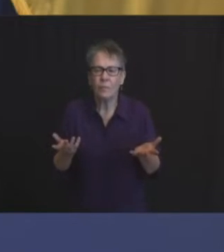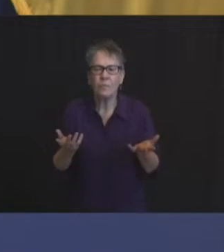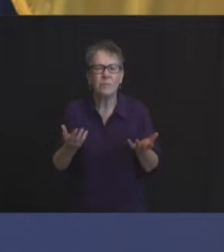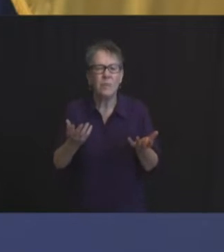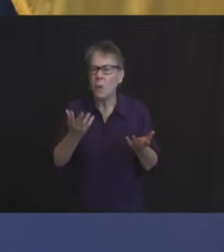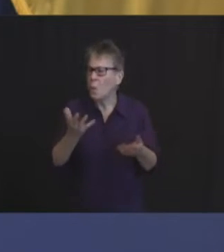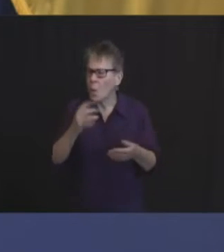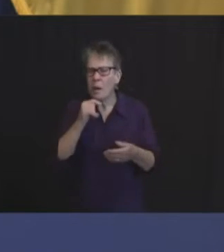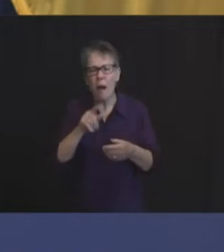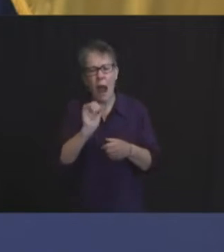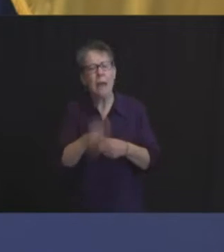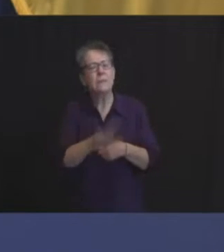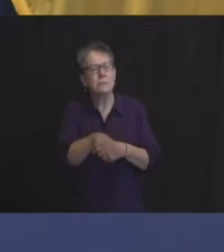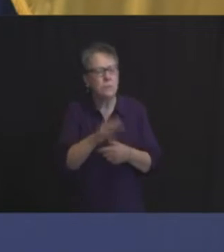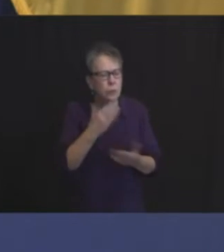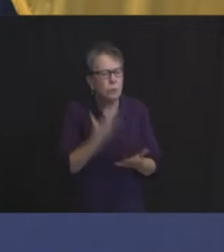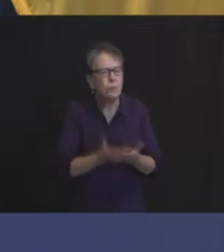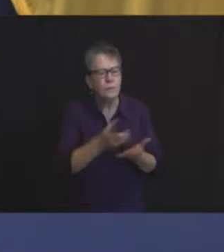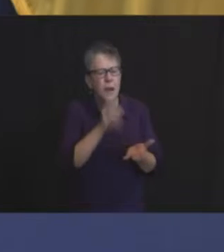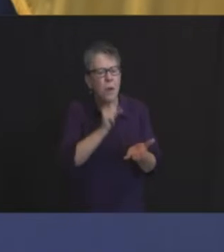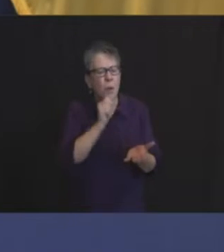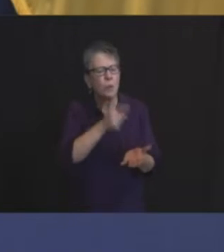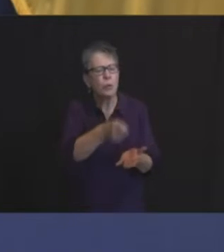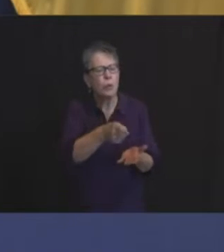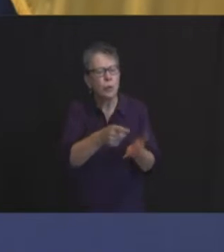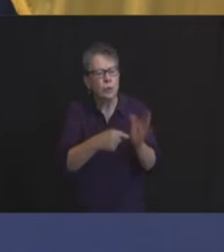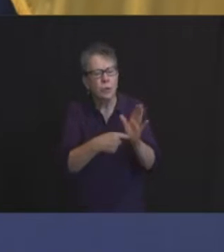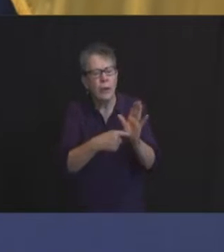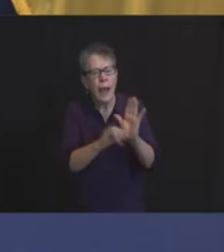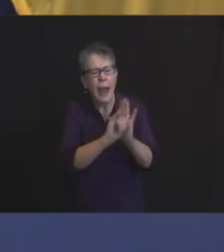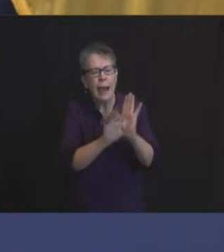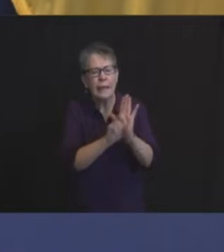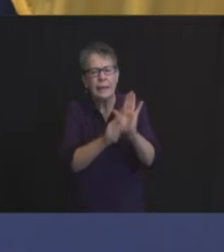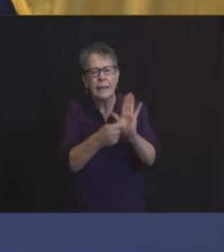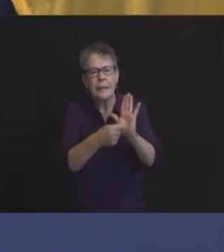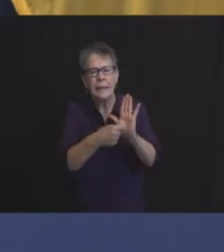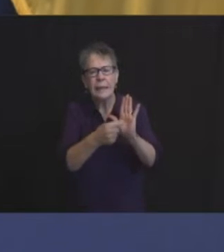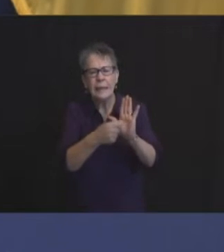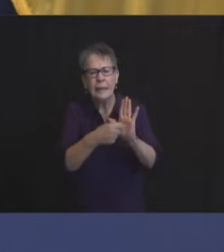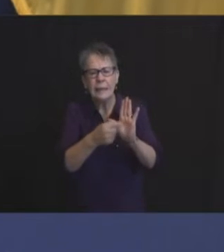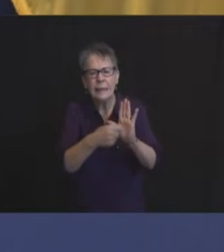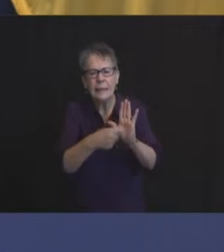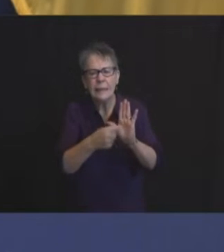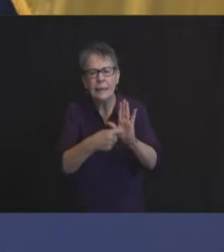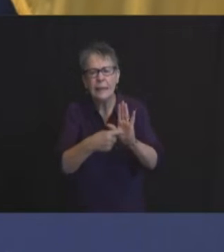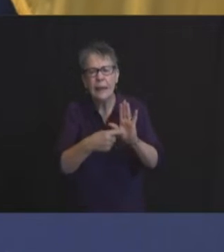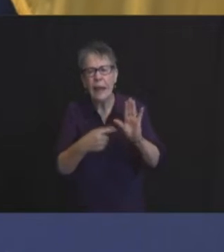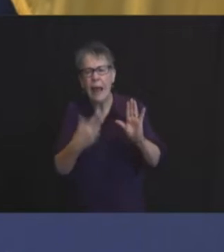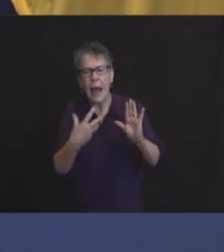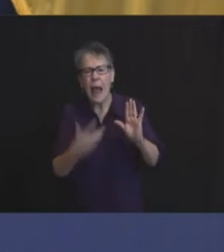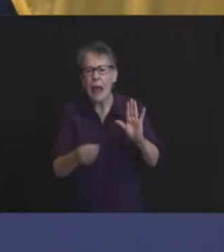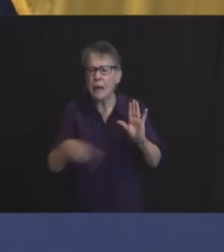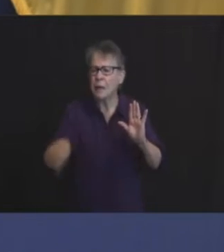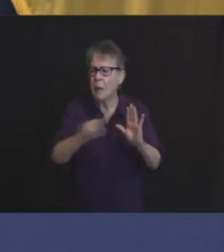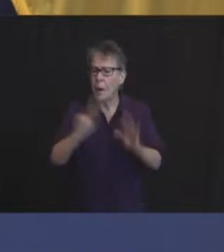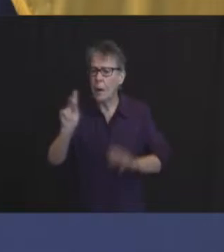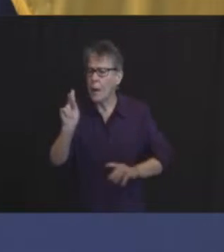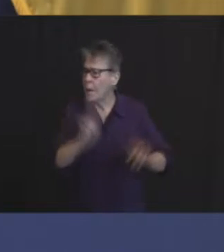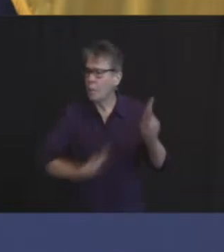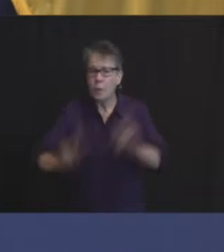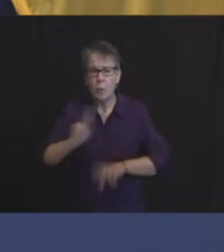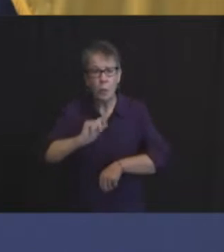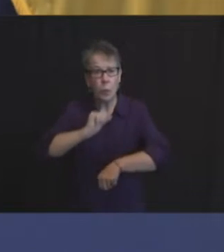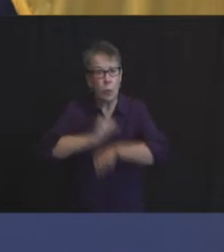that you're not requiring this. So again, I don't mean to suggest that most people are not honest. I'm sure they